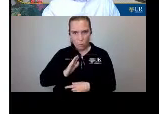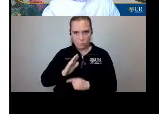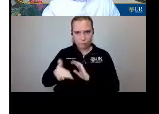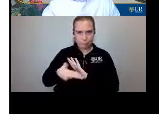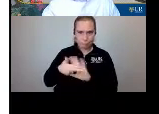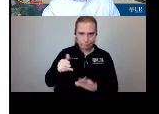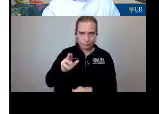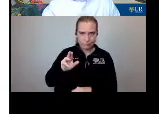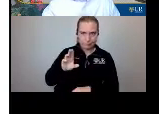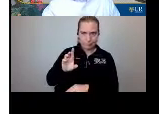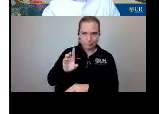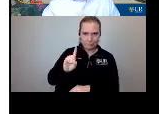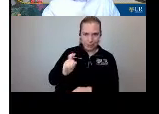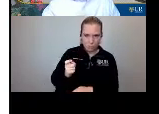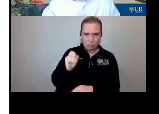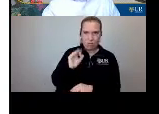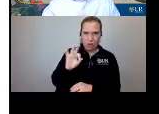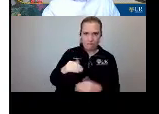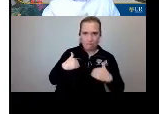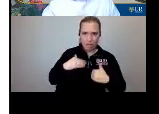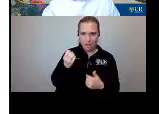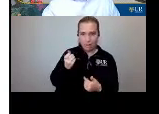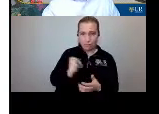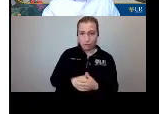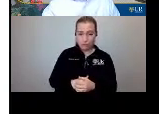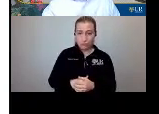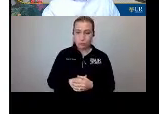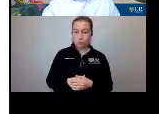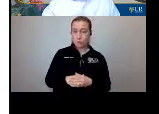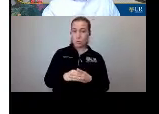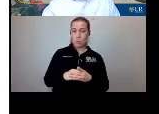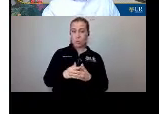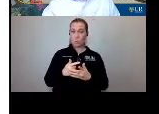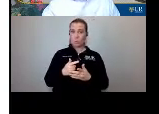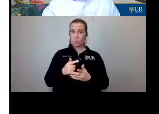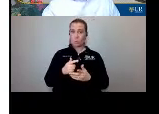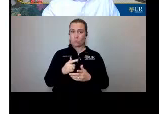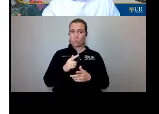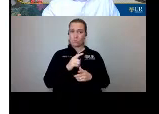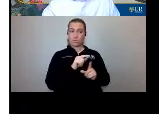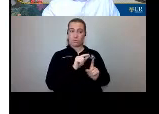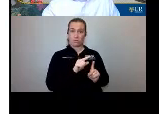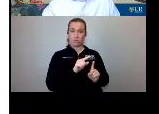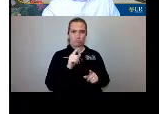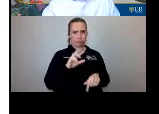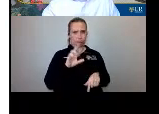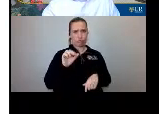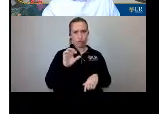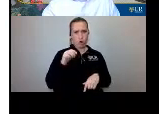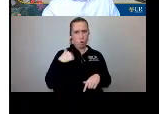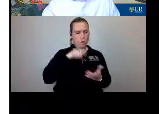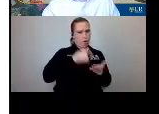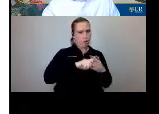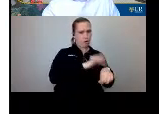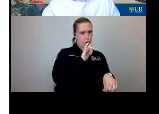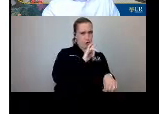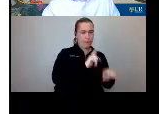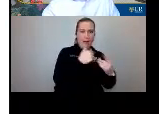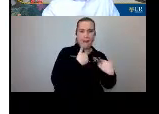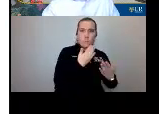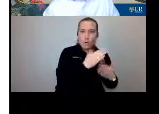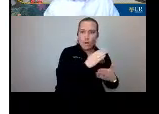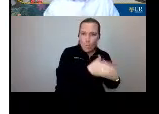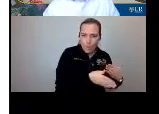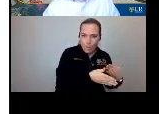diagnosed advanced stage cancers that are very hard to treat, and we have rarely diagnosed early stage cancers, which we have very good outcomes for